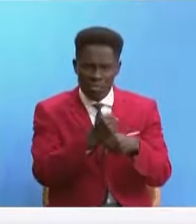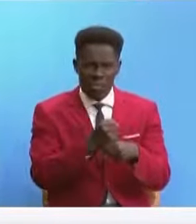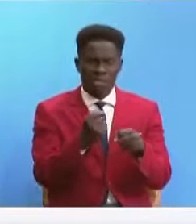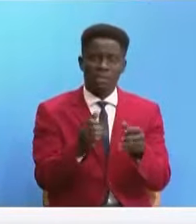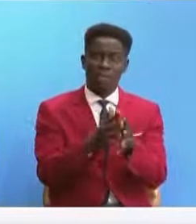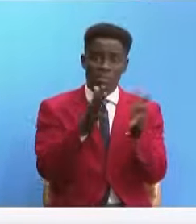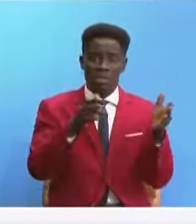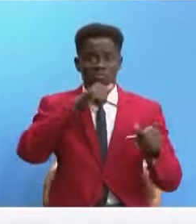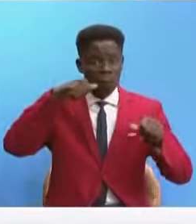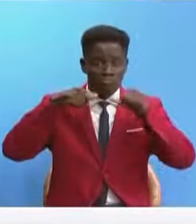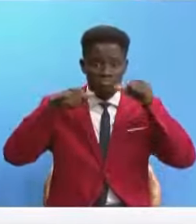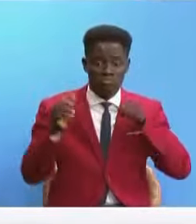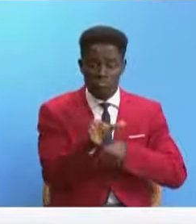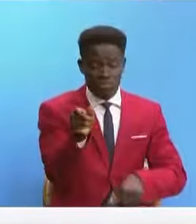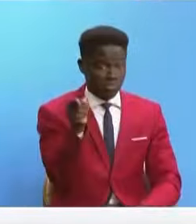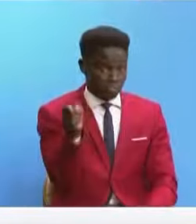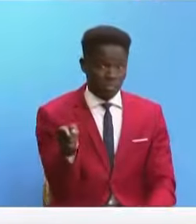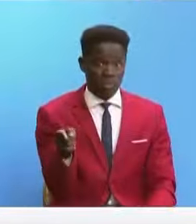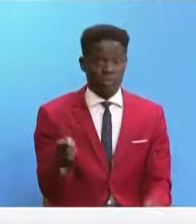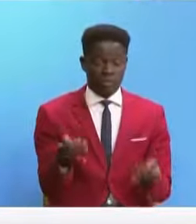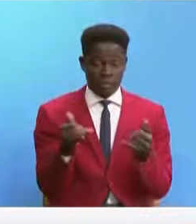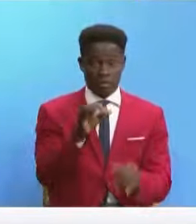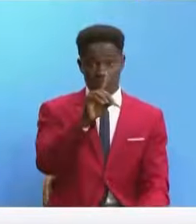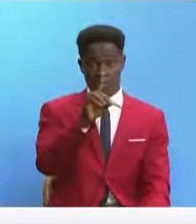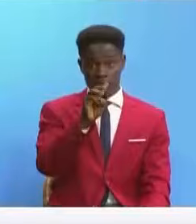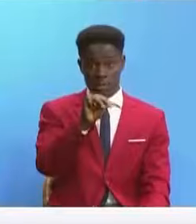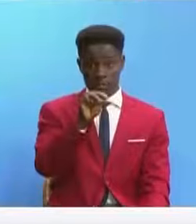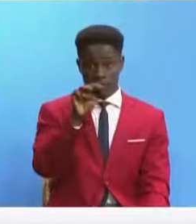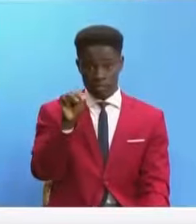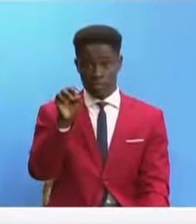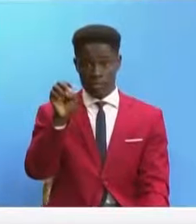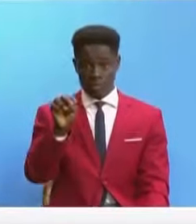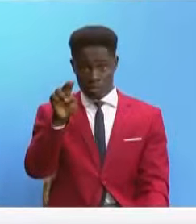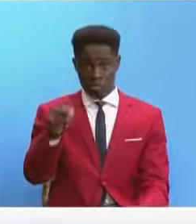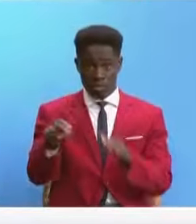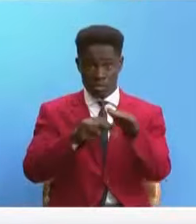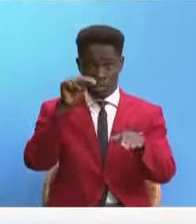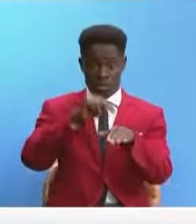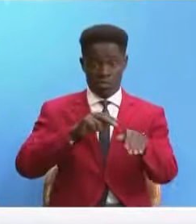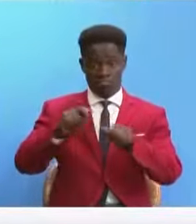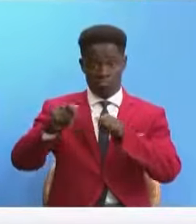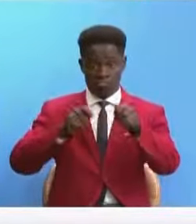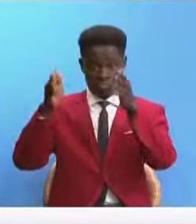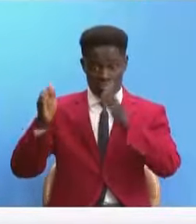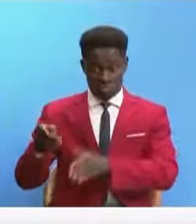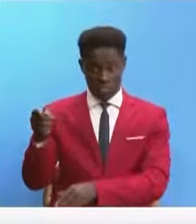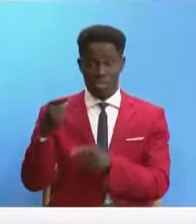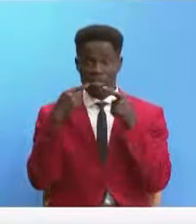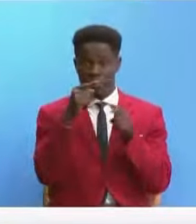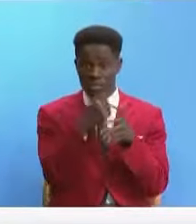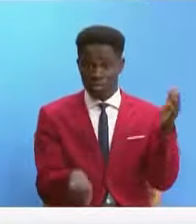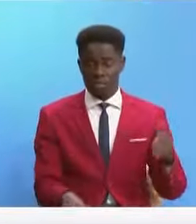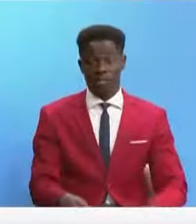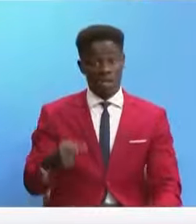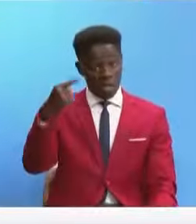And Disaster Management and Mitigation Unit, DMMU National Coordinator Gabriel Pollen, announced that government has